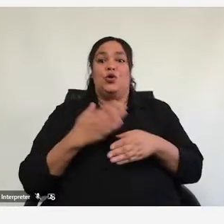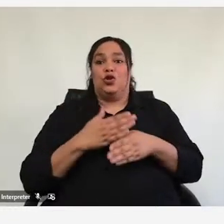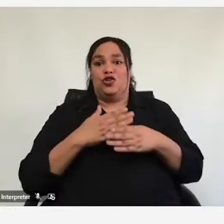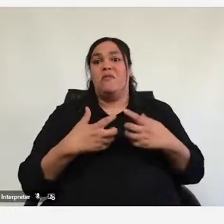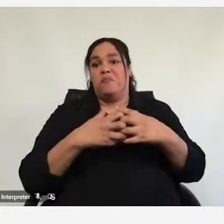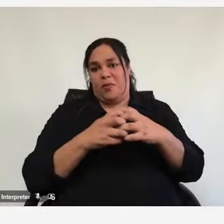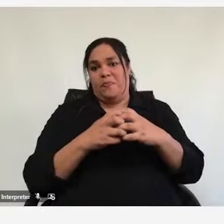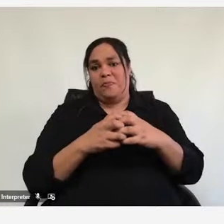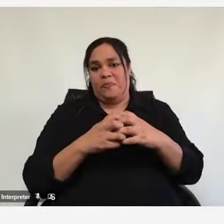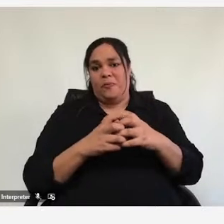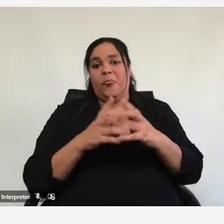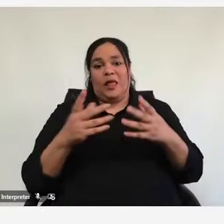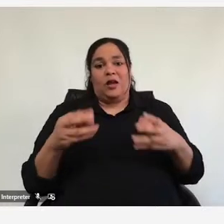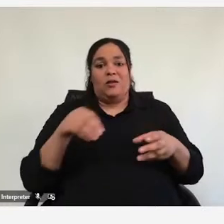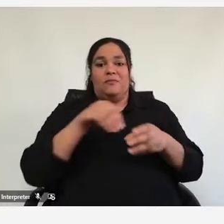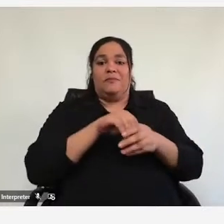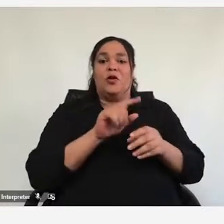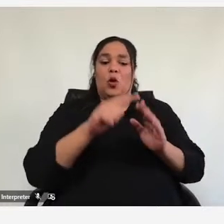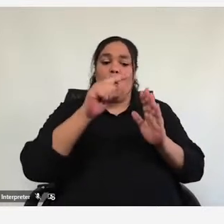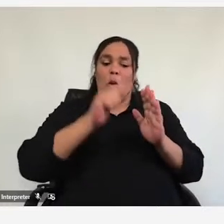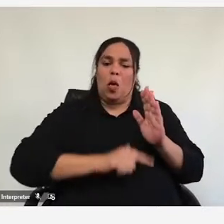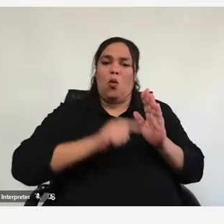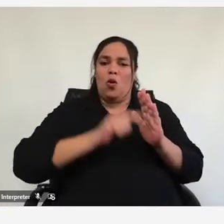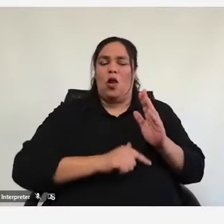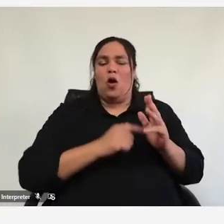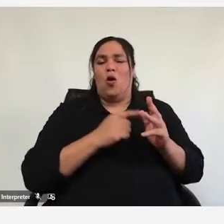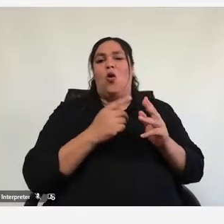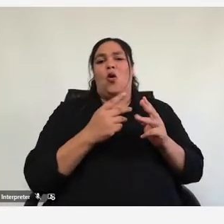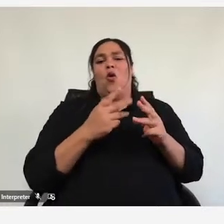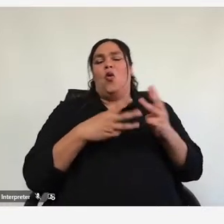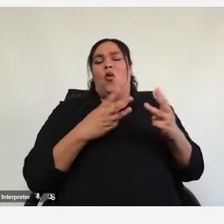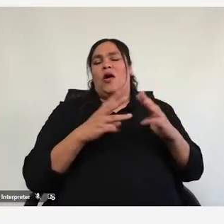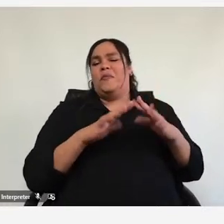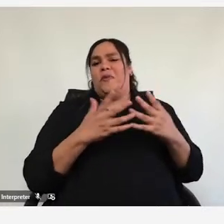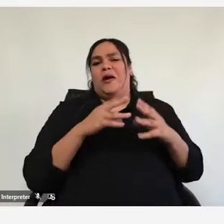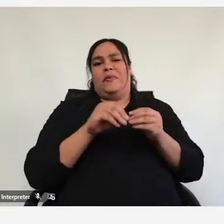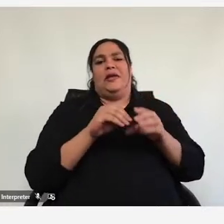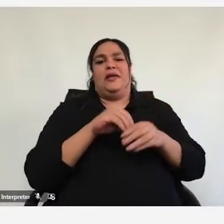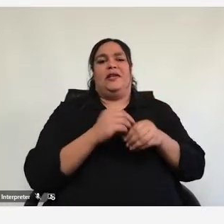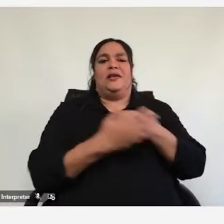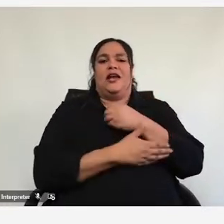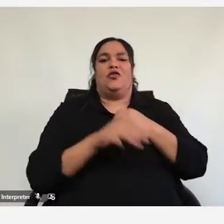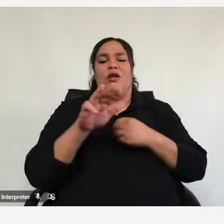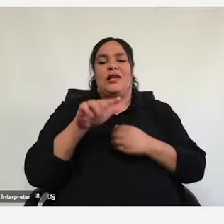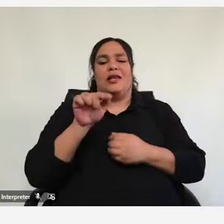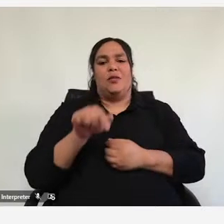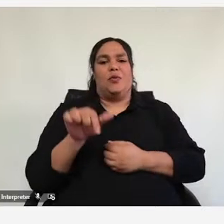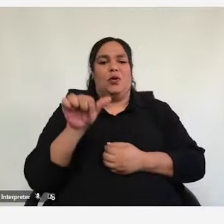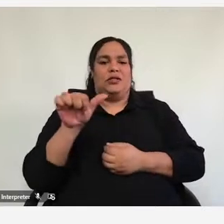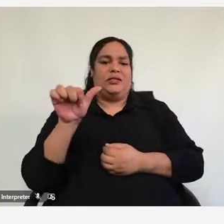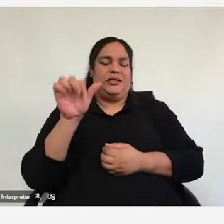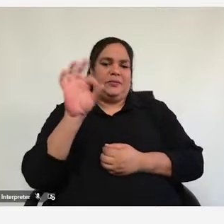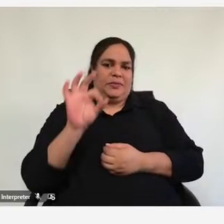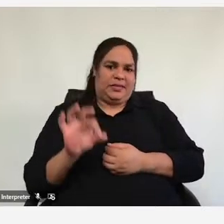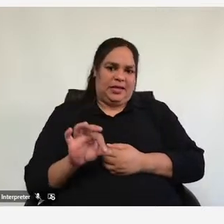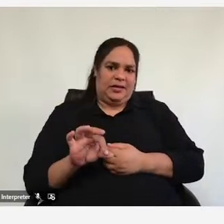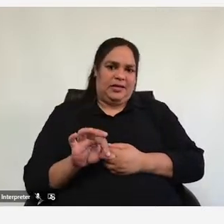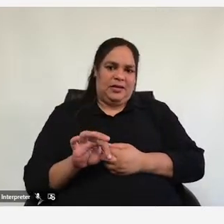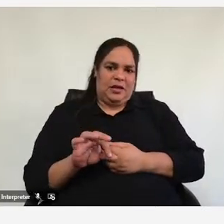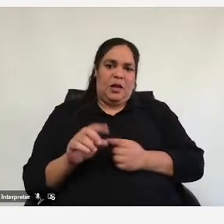jobs, contributing to the lowest unemployment rate in the country at 19.6%.